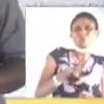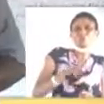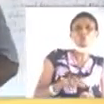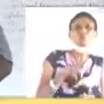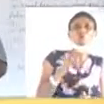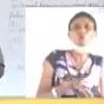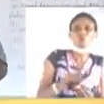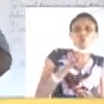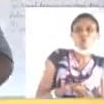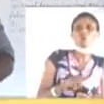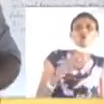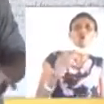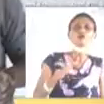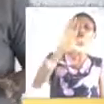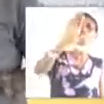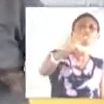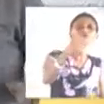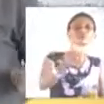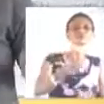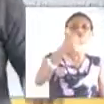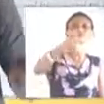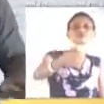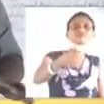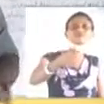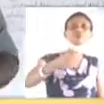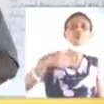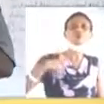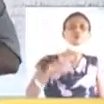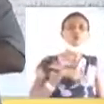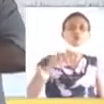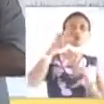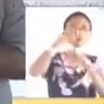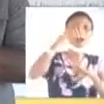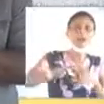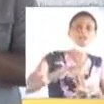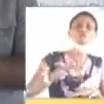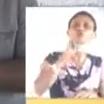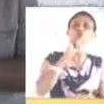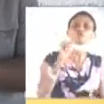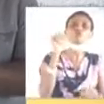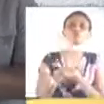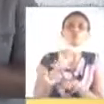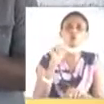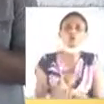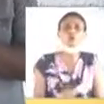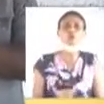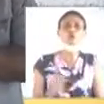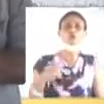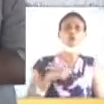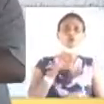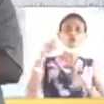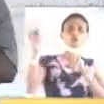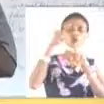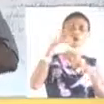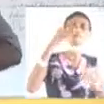friend is doing it better than you are doing. We also looked at unemployment. We look